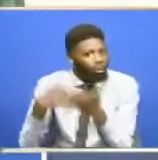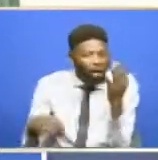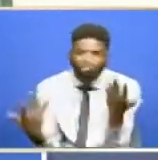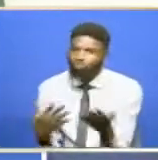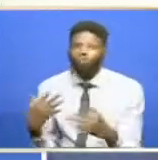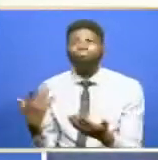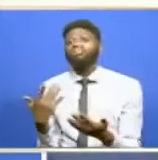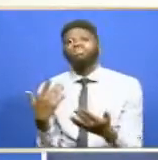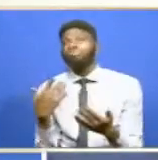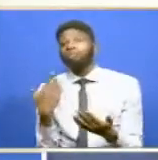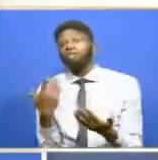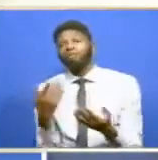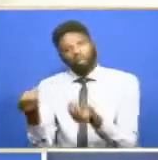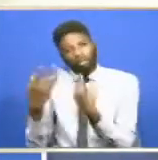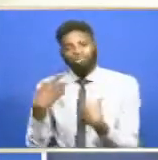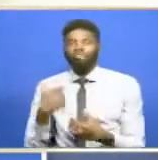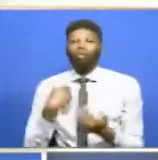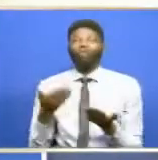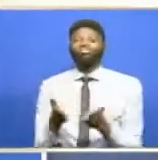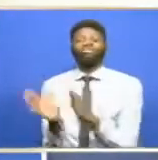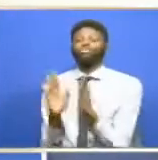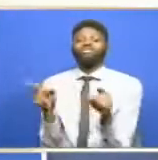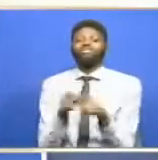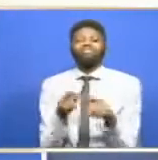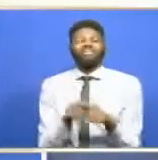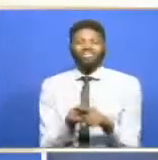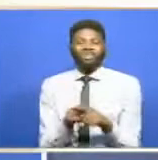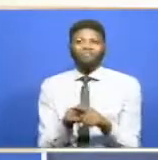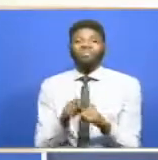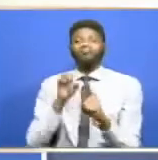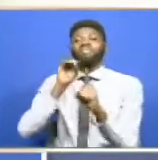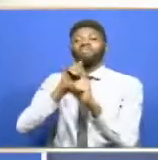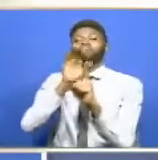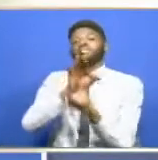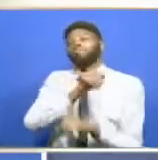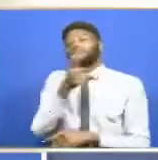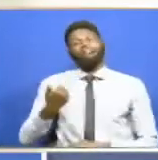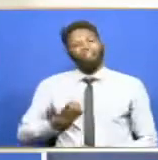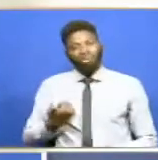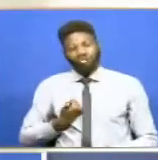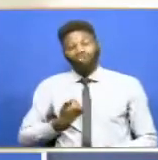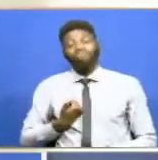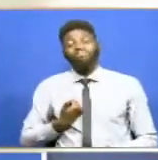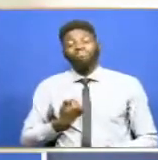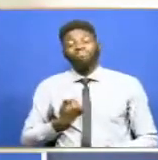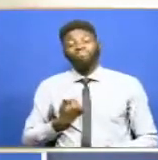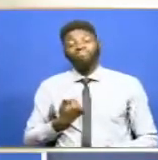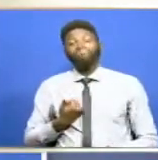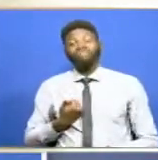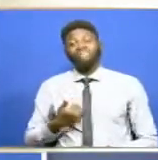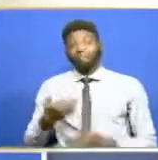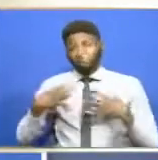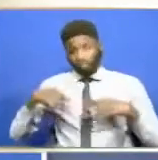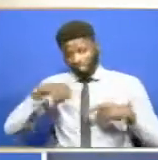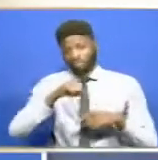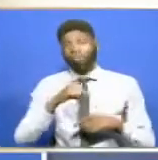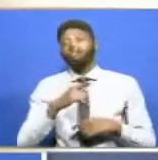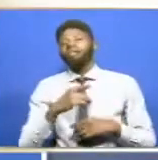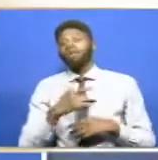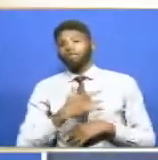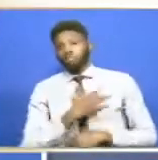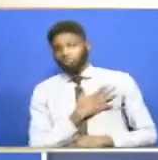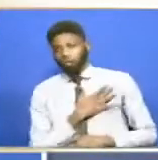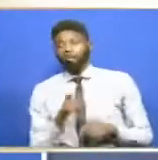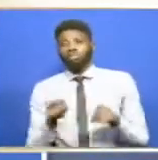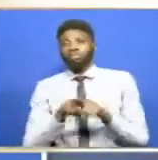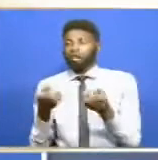I can do. So they gave me an opportunity to also mentor other girls. So they are the people who inspired me, mm-hmm. and gave